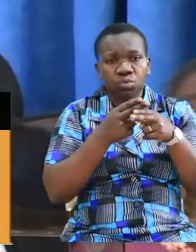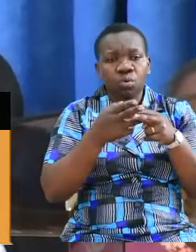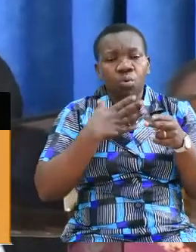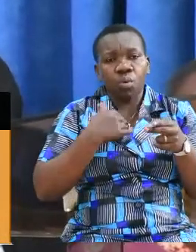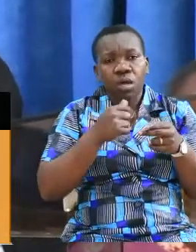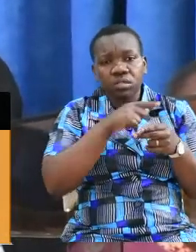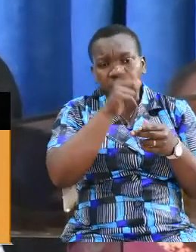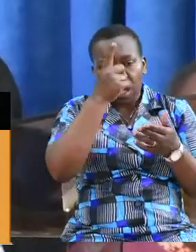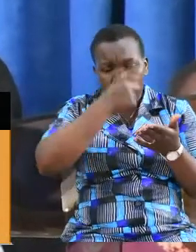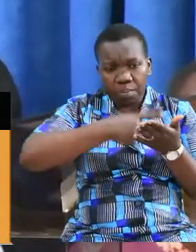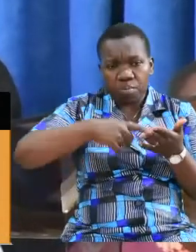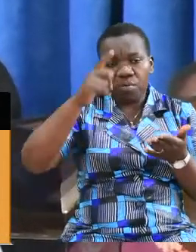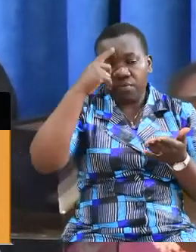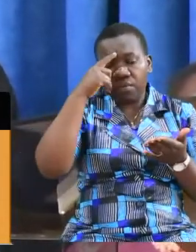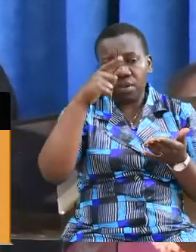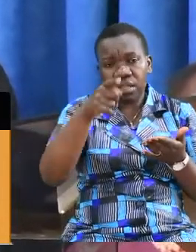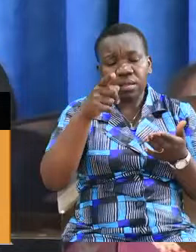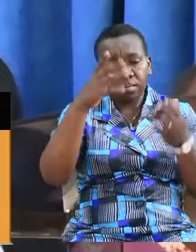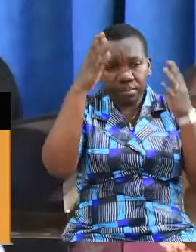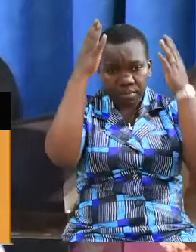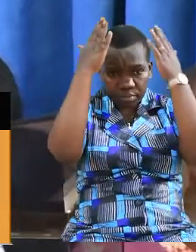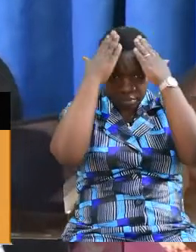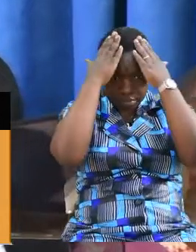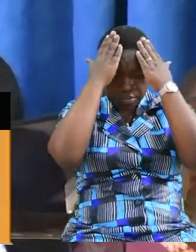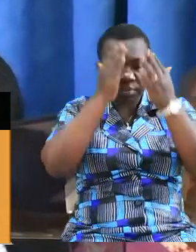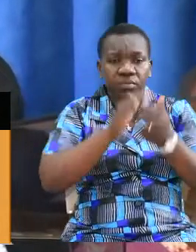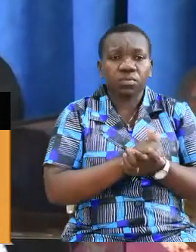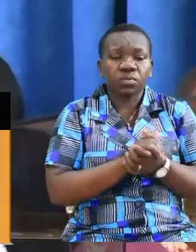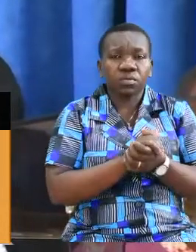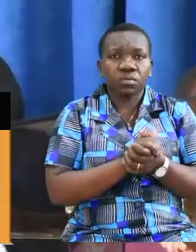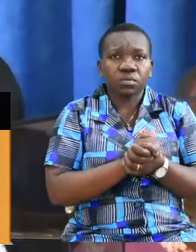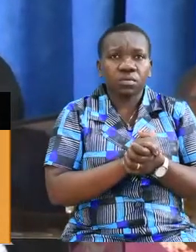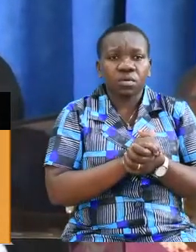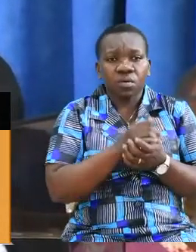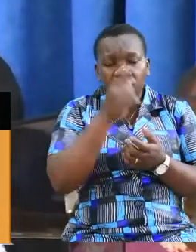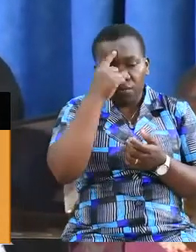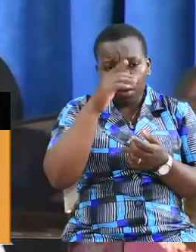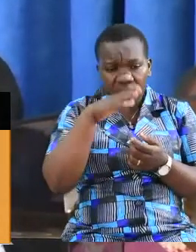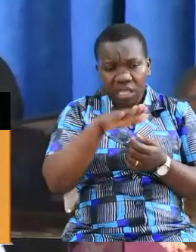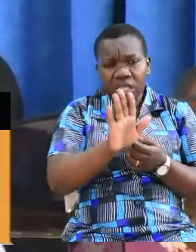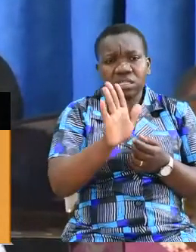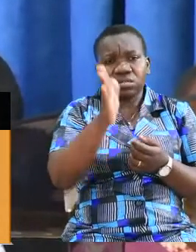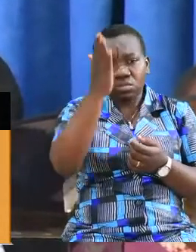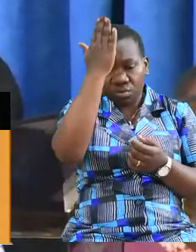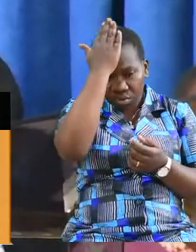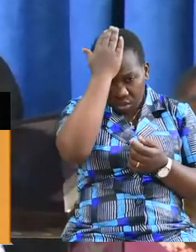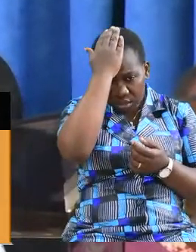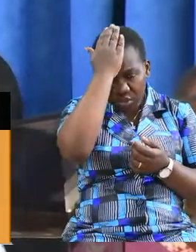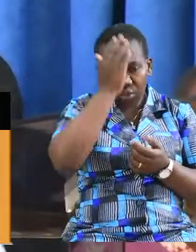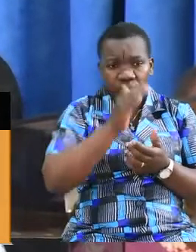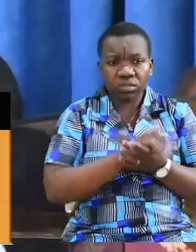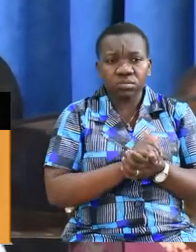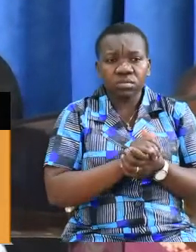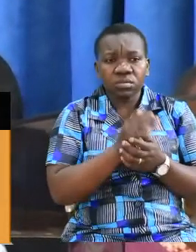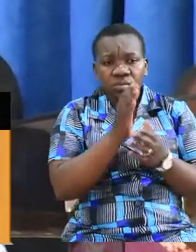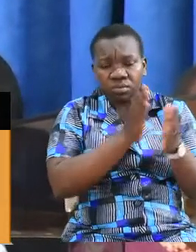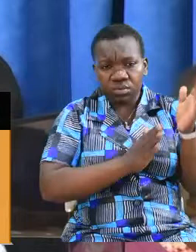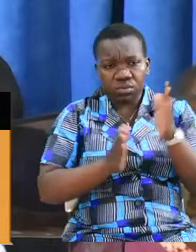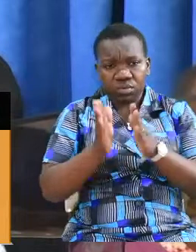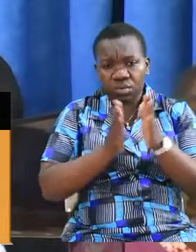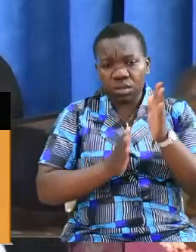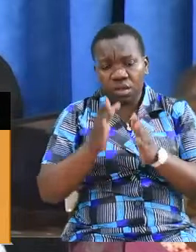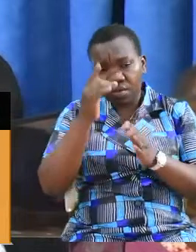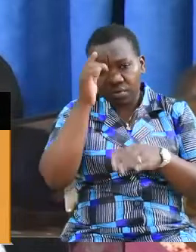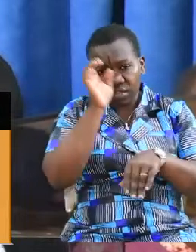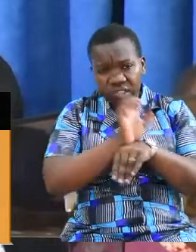Gatehi to be qualified for the oversight of its congregation and has resolved to induct him into the